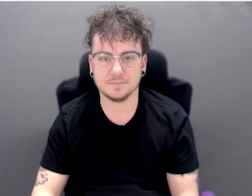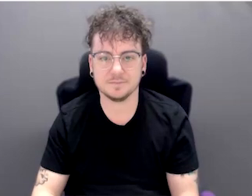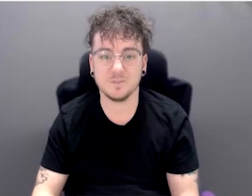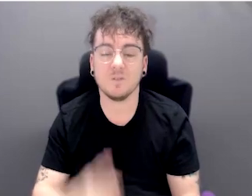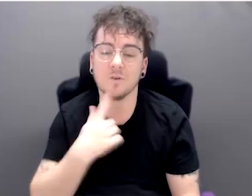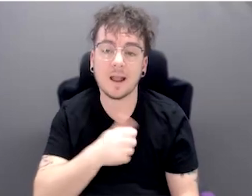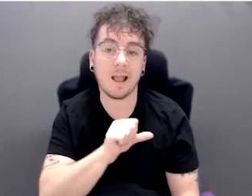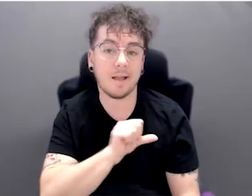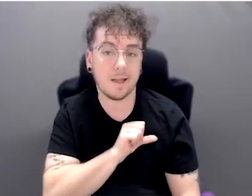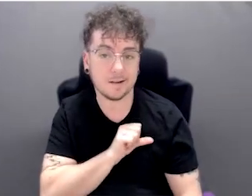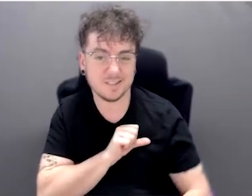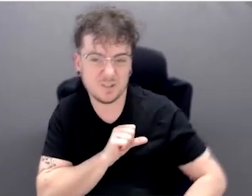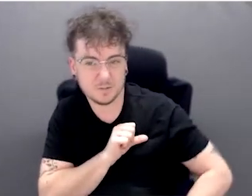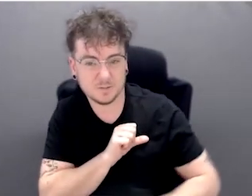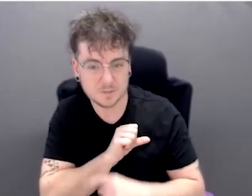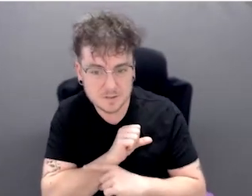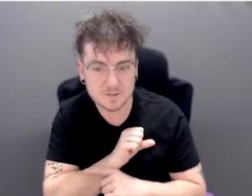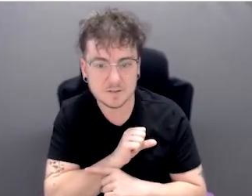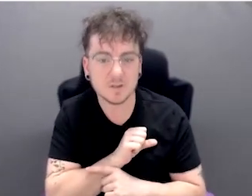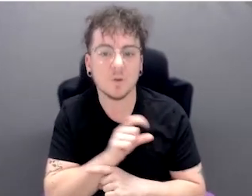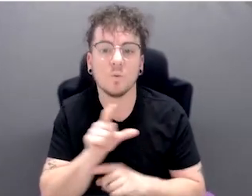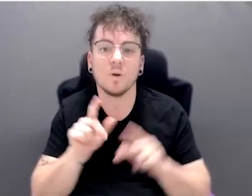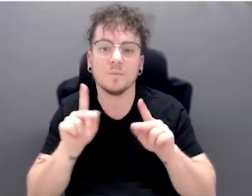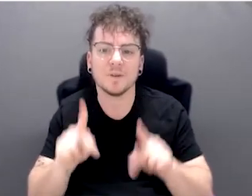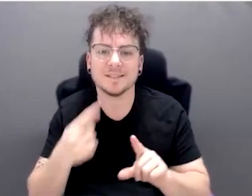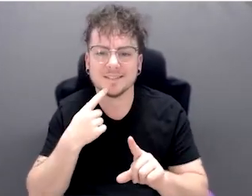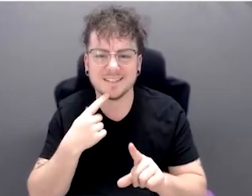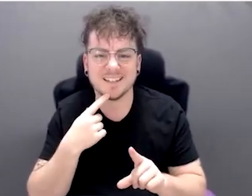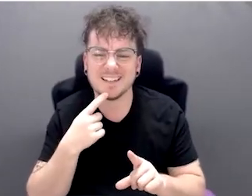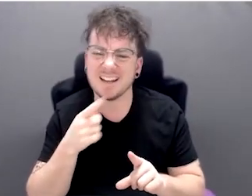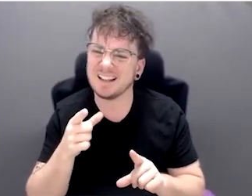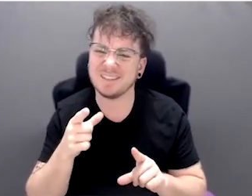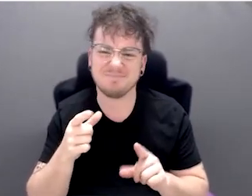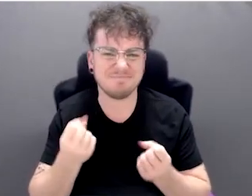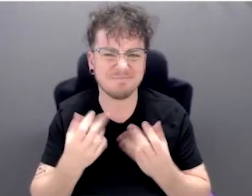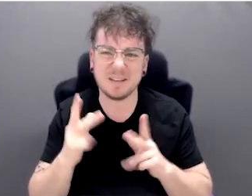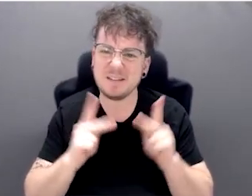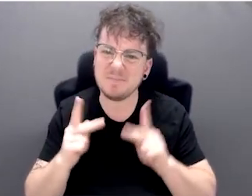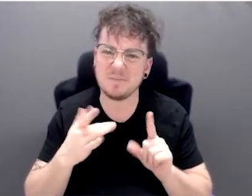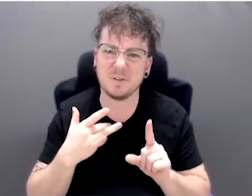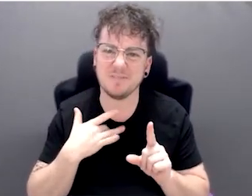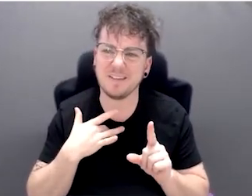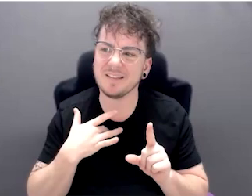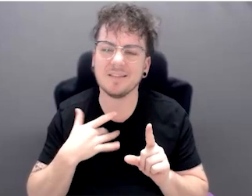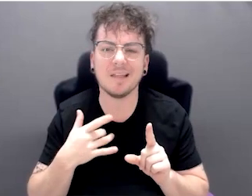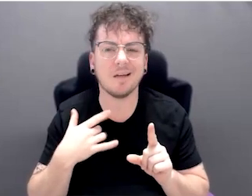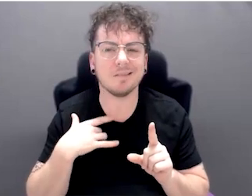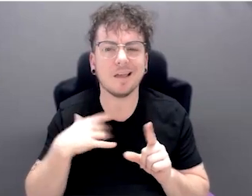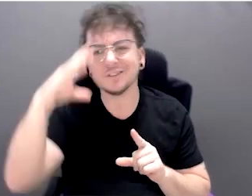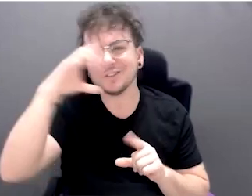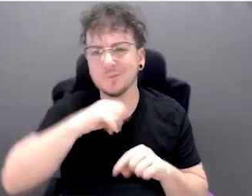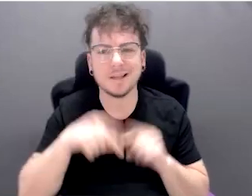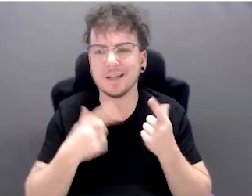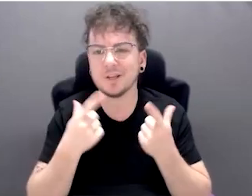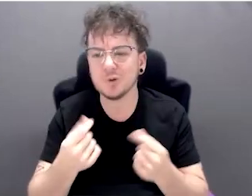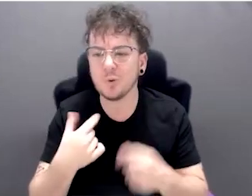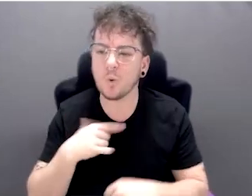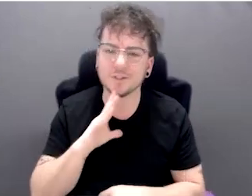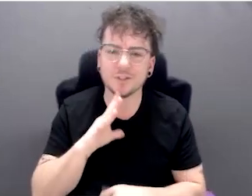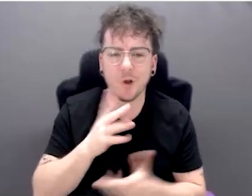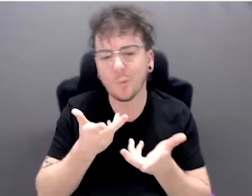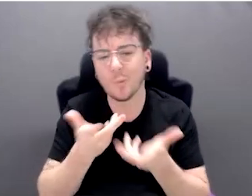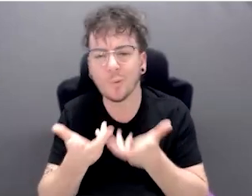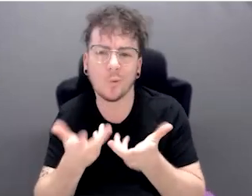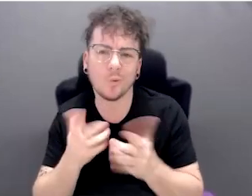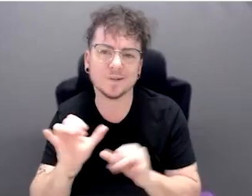Regarding attitudinal barriers, one participant shared, quote, "I find a lot of people underestimate me or talk to me like I'm a